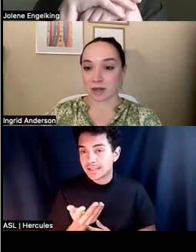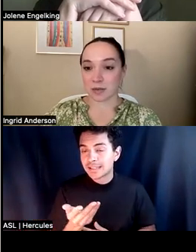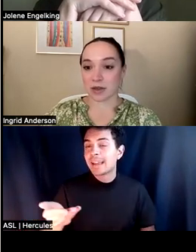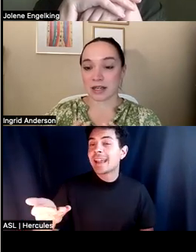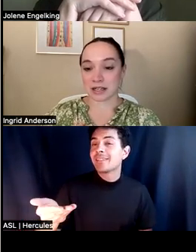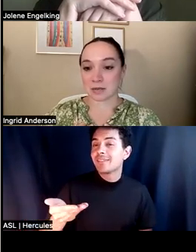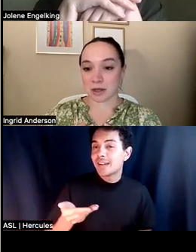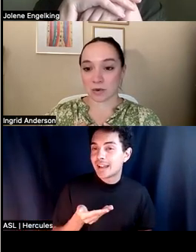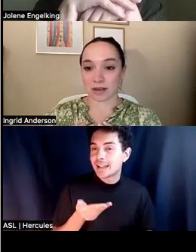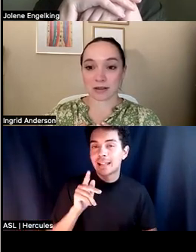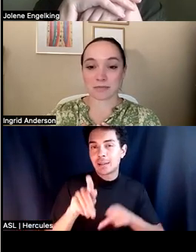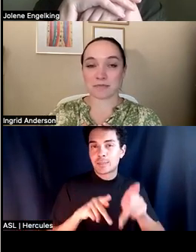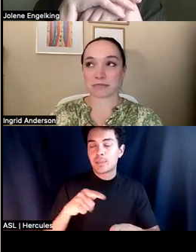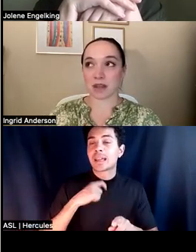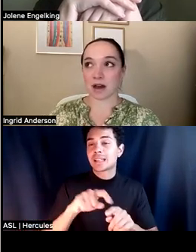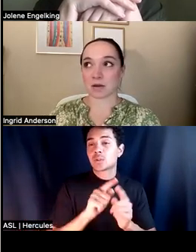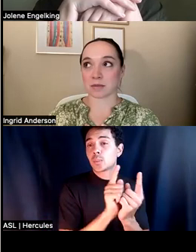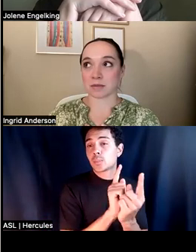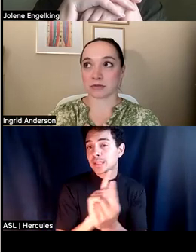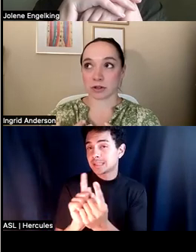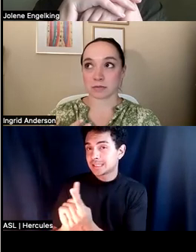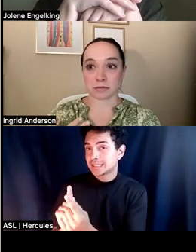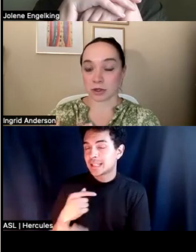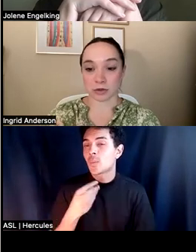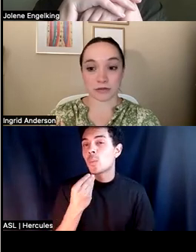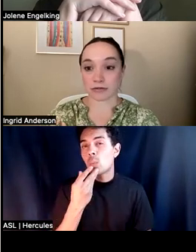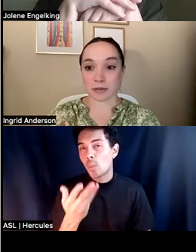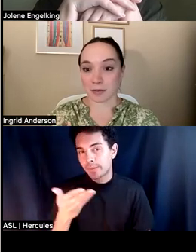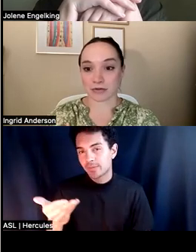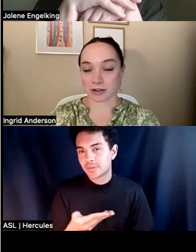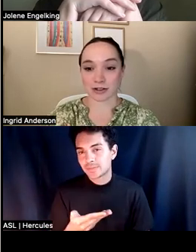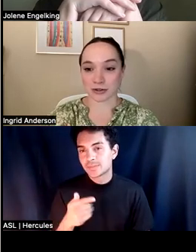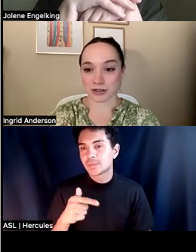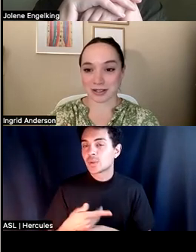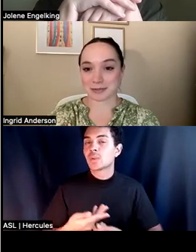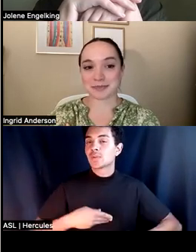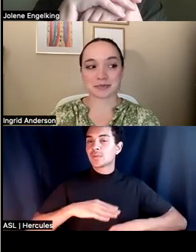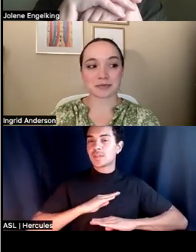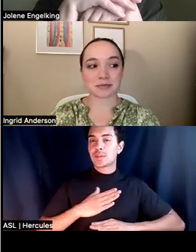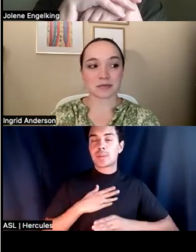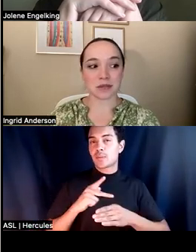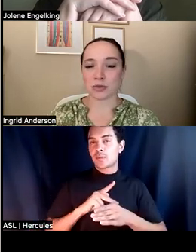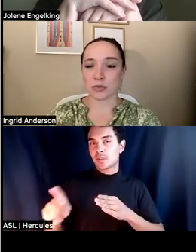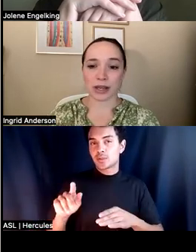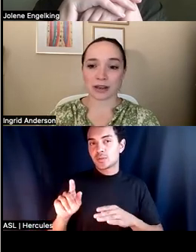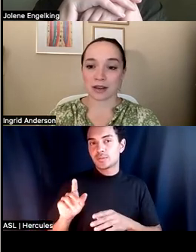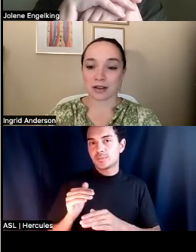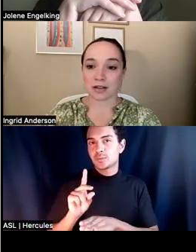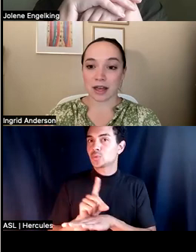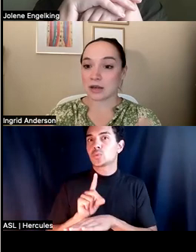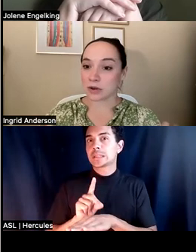inviting people I needed to meet with, for, you know, to fulfill my professional duties, to